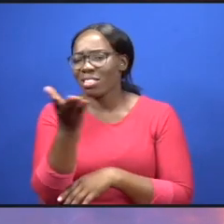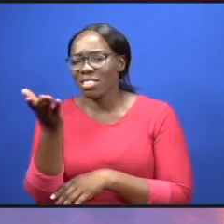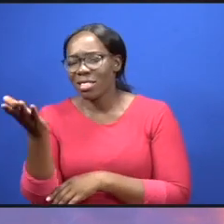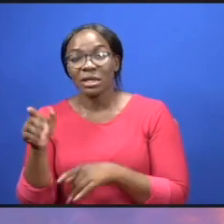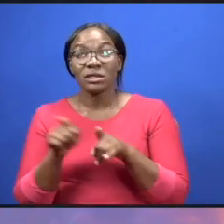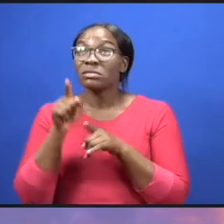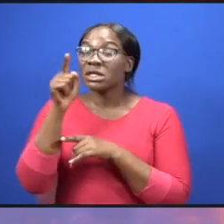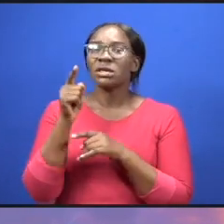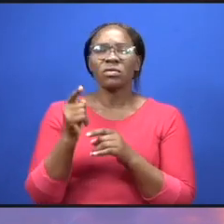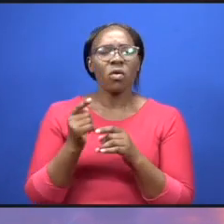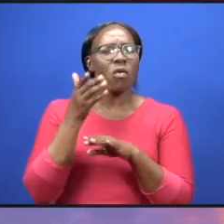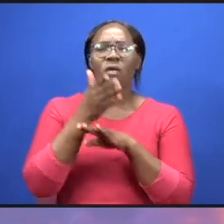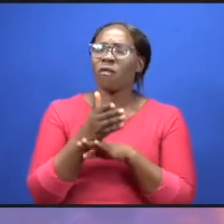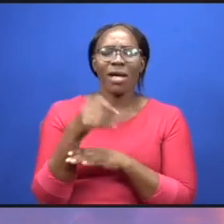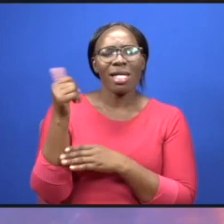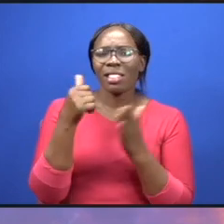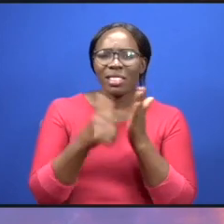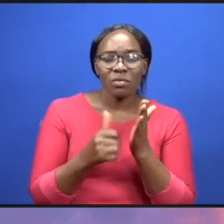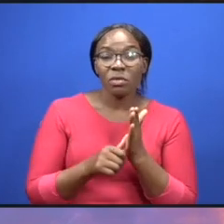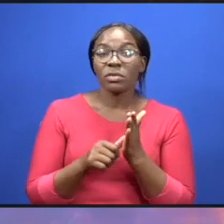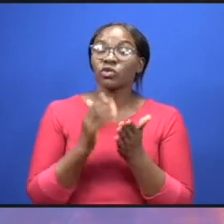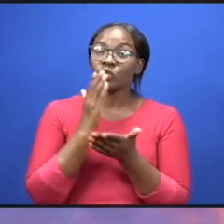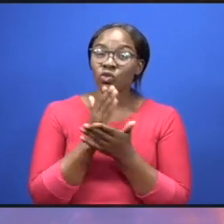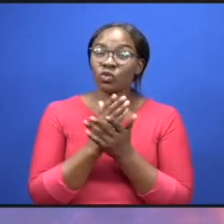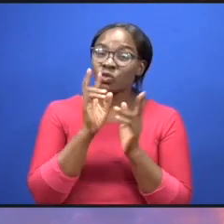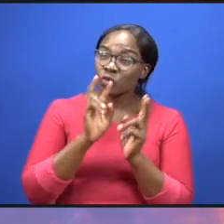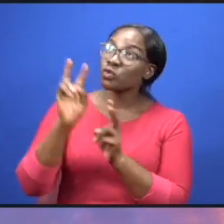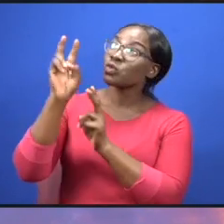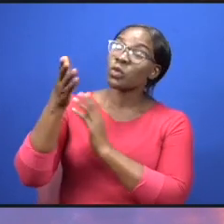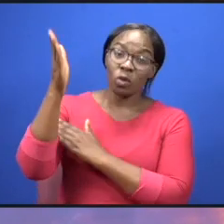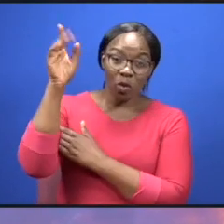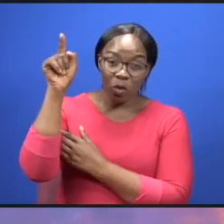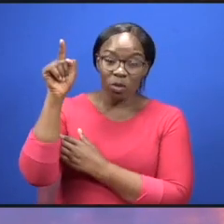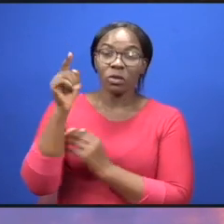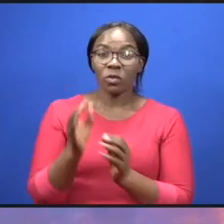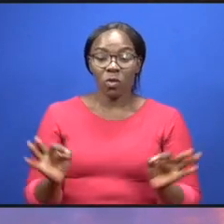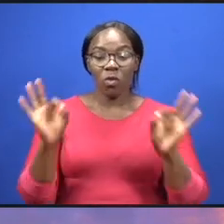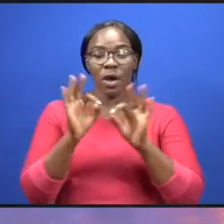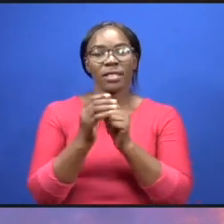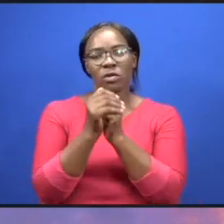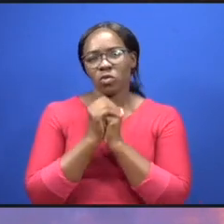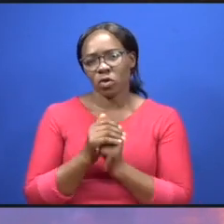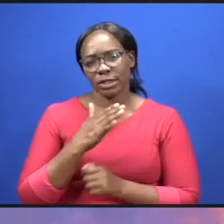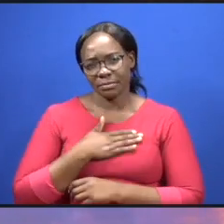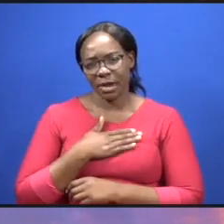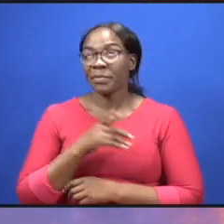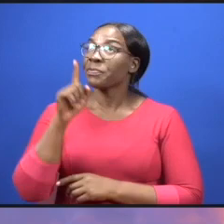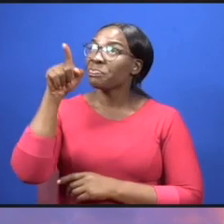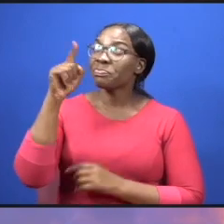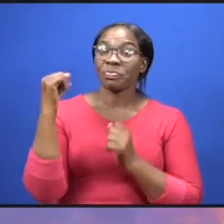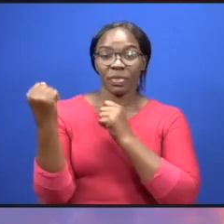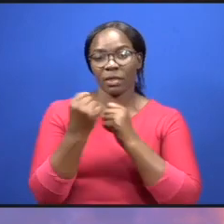sovereign even in a pandemic. Behold our God, the God who is worthy of our worship. He is